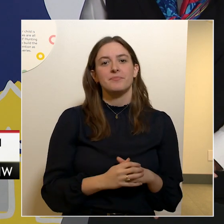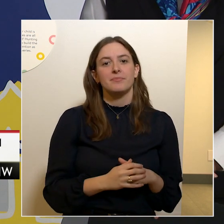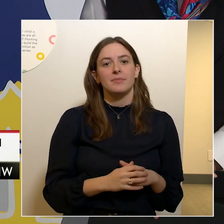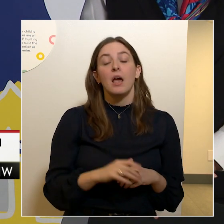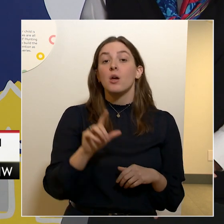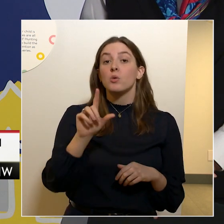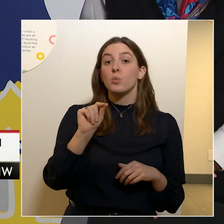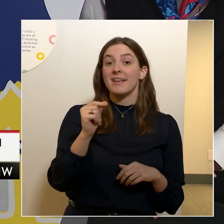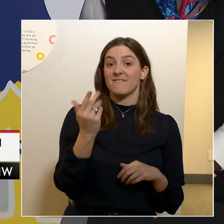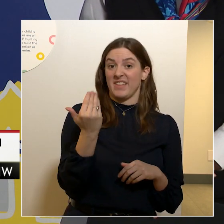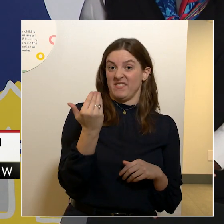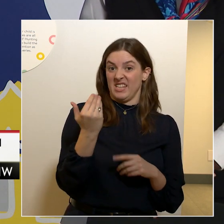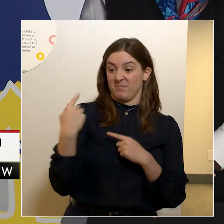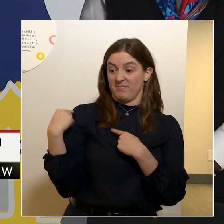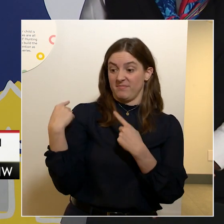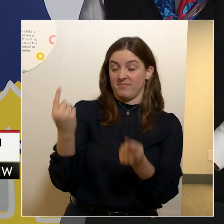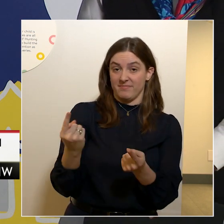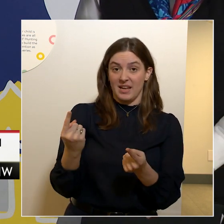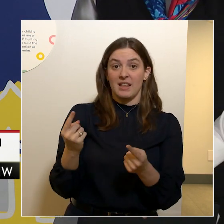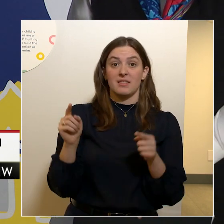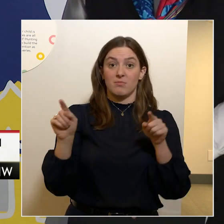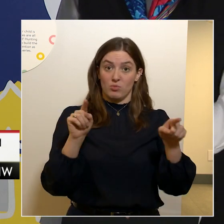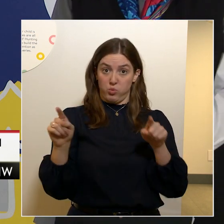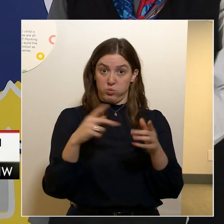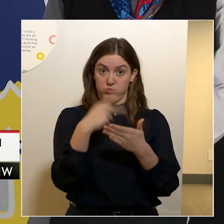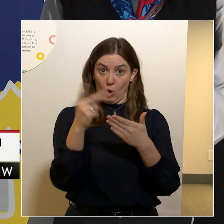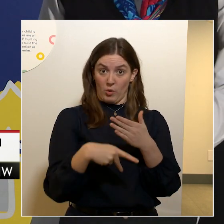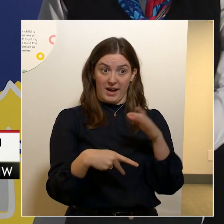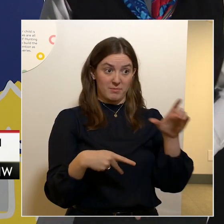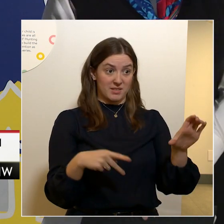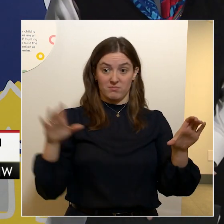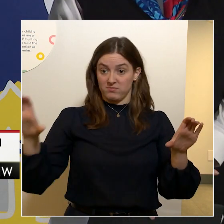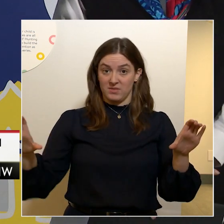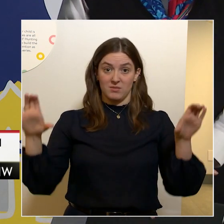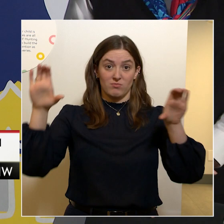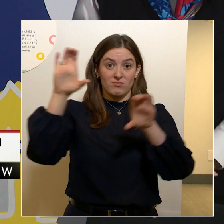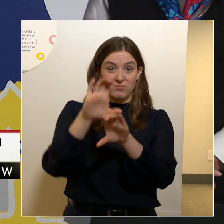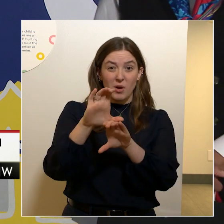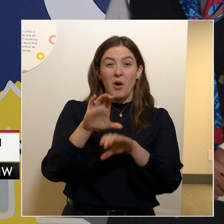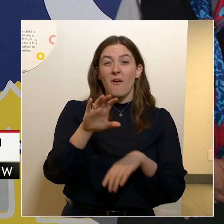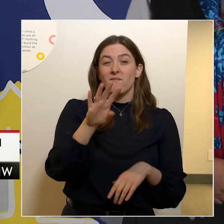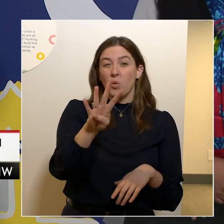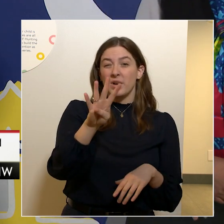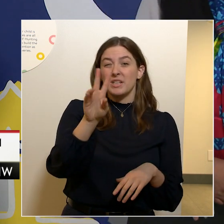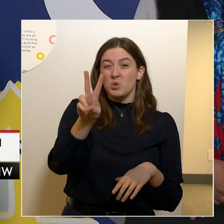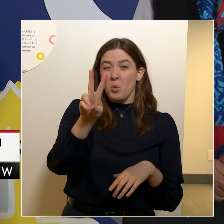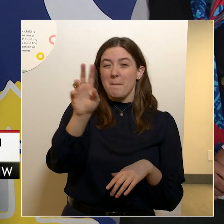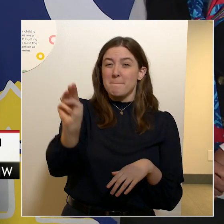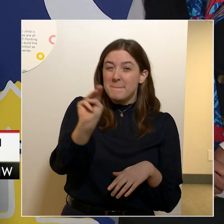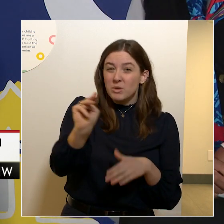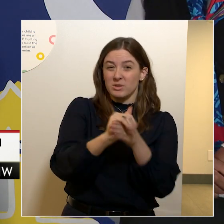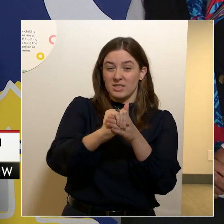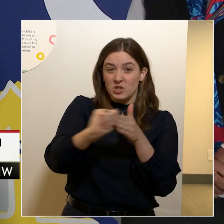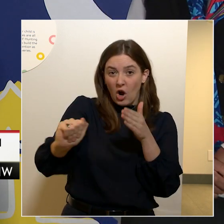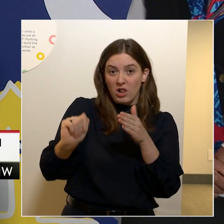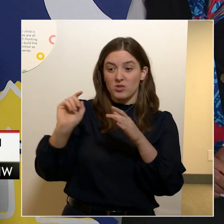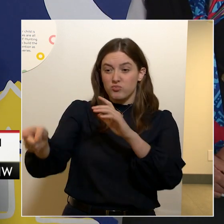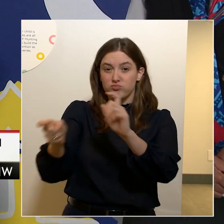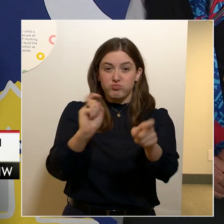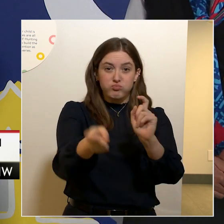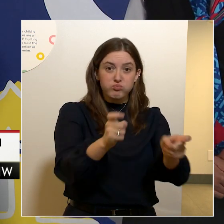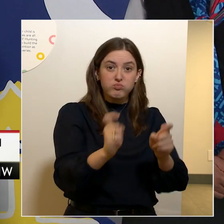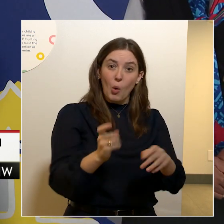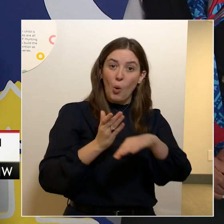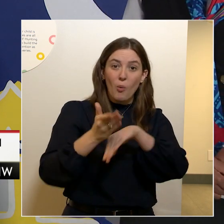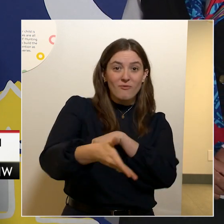2015, between these two programs alone, we've awarded over $42 million to over 500